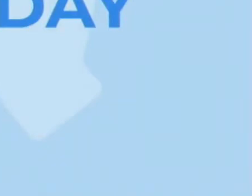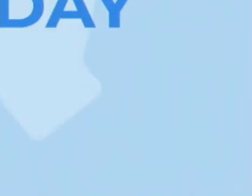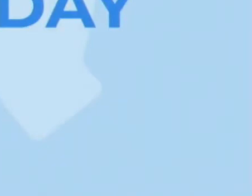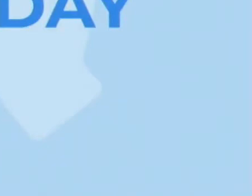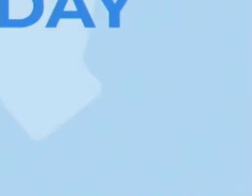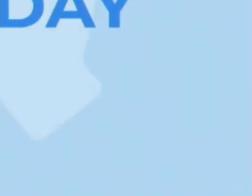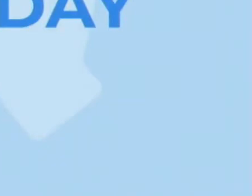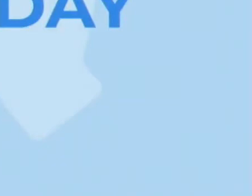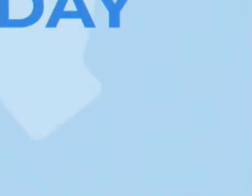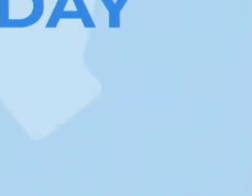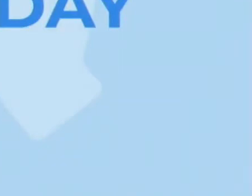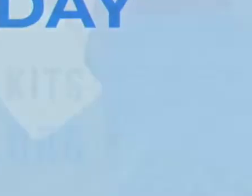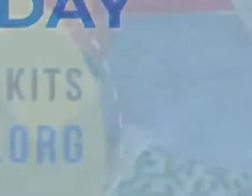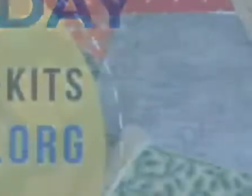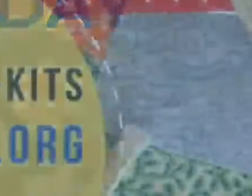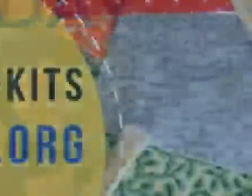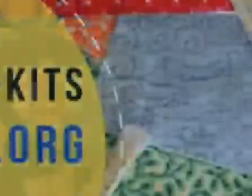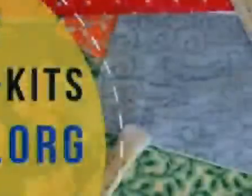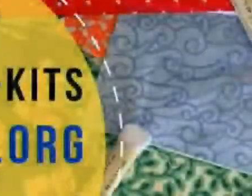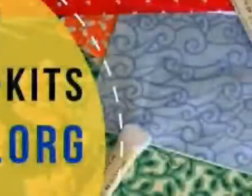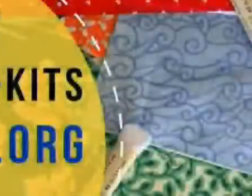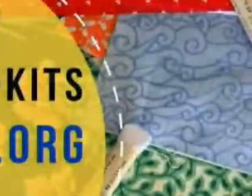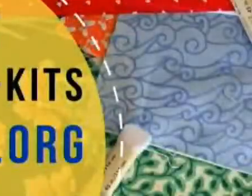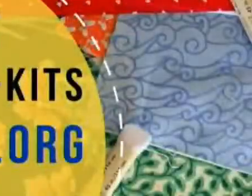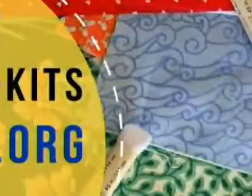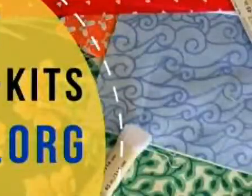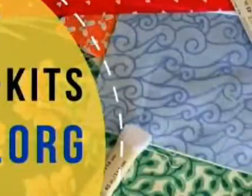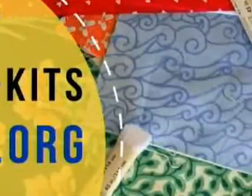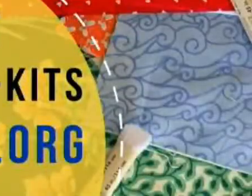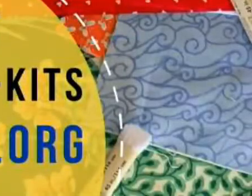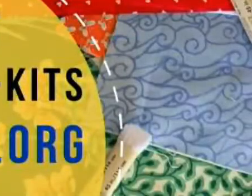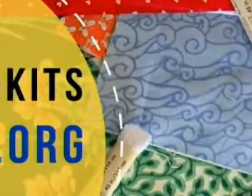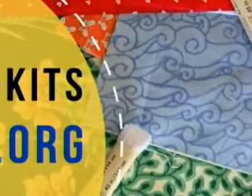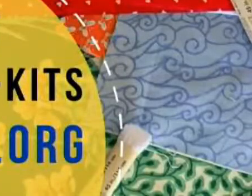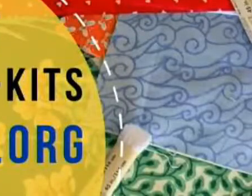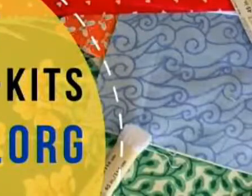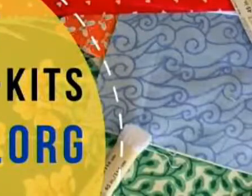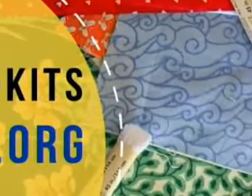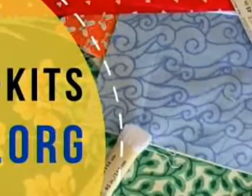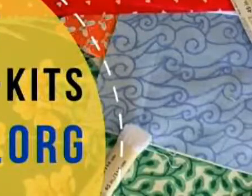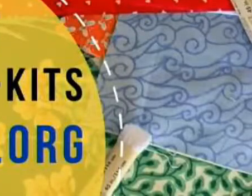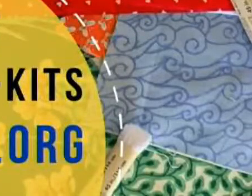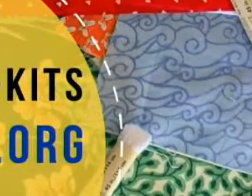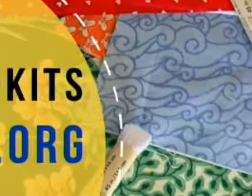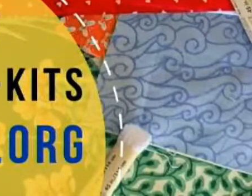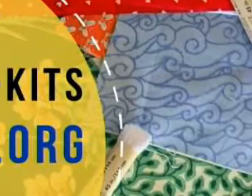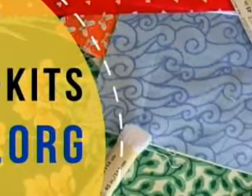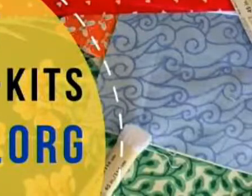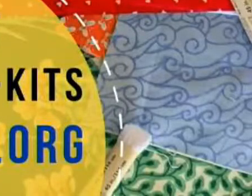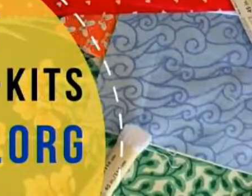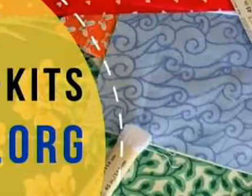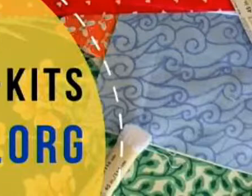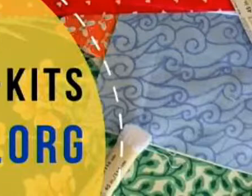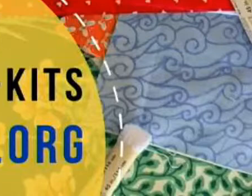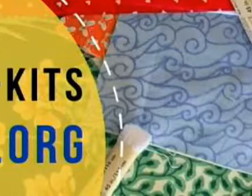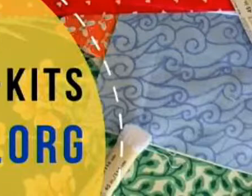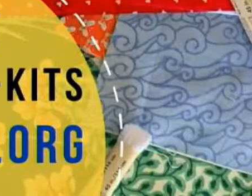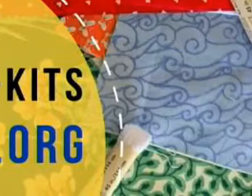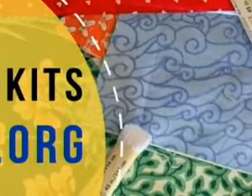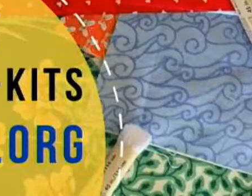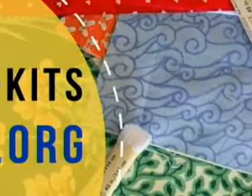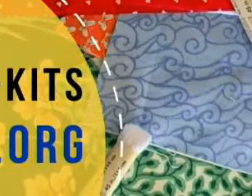Melissa, Elena, Anna, and Elijah. We are so happy you're joining us at our church. Welcome to